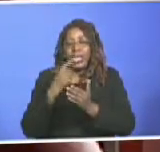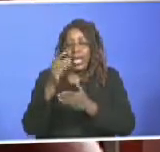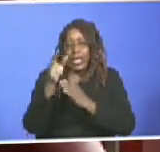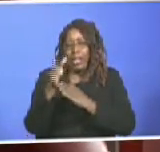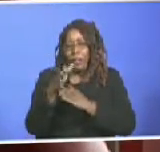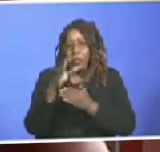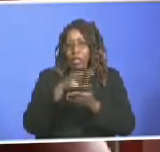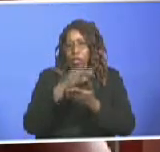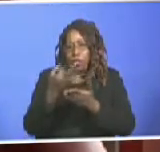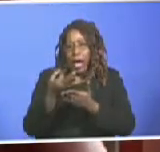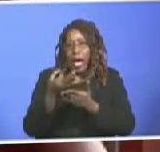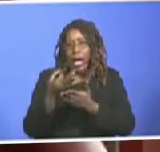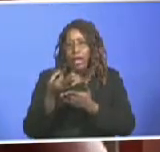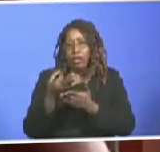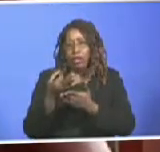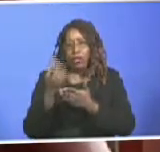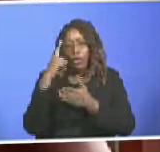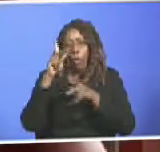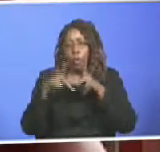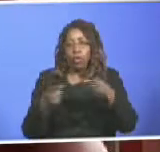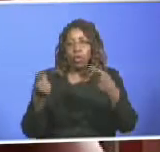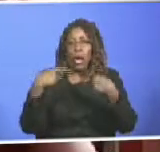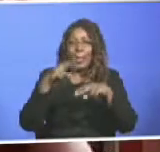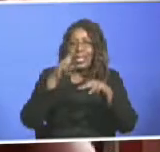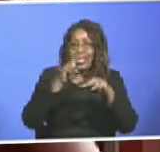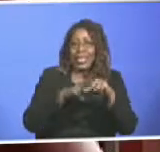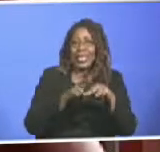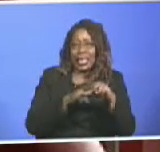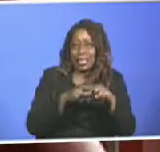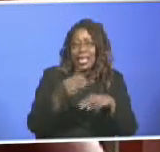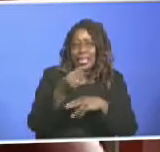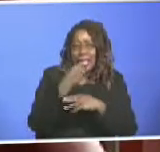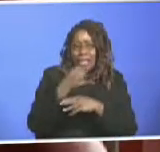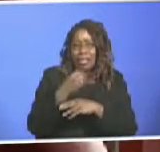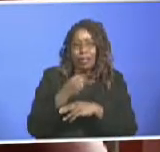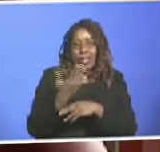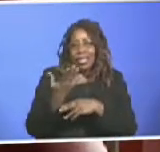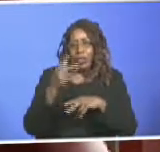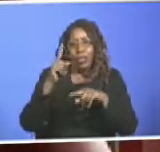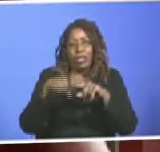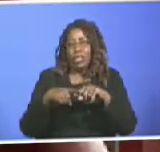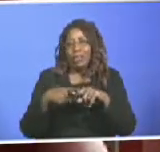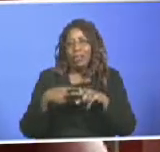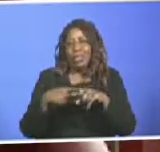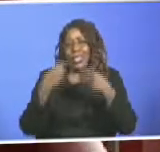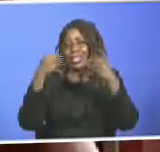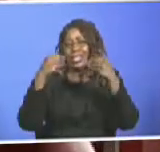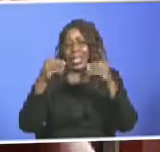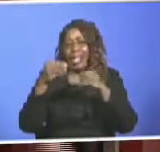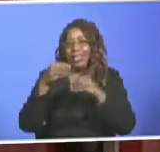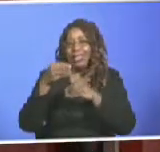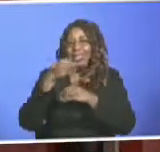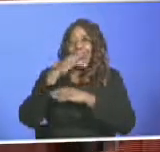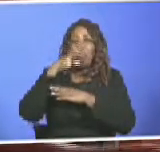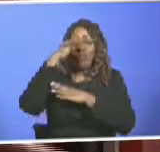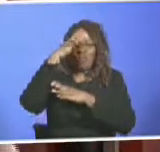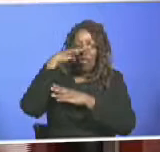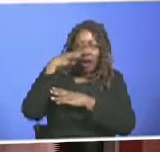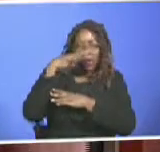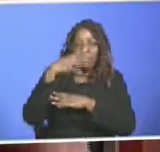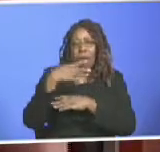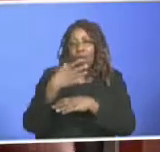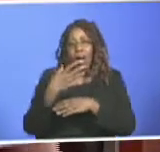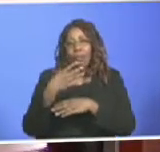eat and whatever. You know, so it was a big challenge because you even couldn't sell alcohol and beers. You understand what people want to sit on and have a